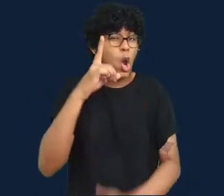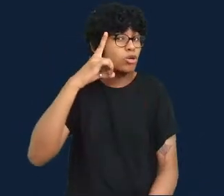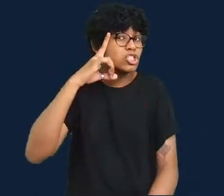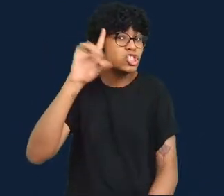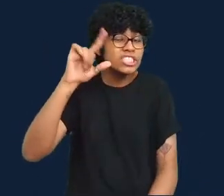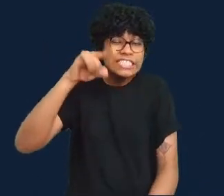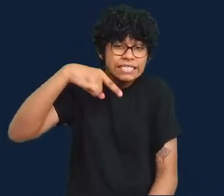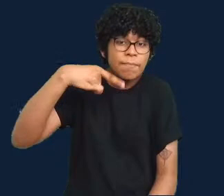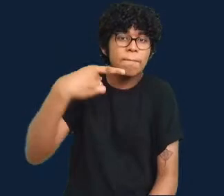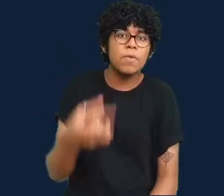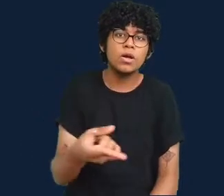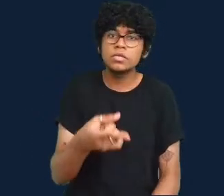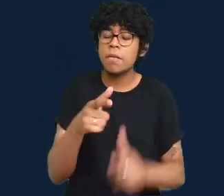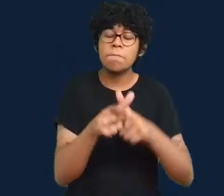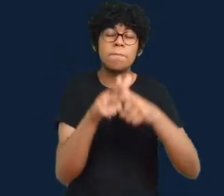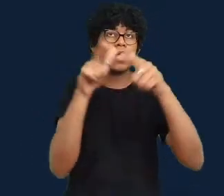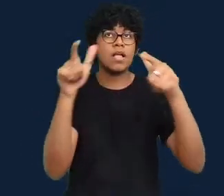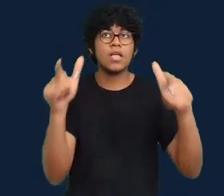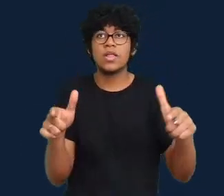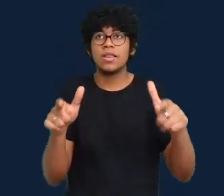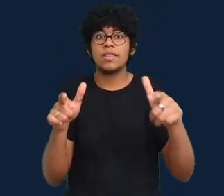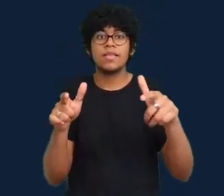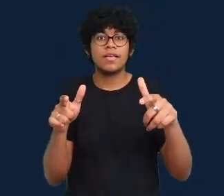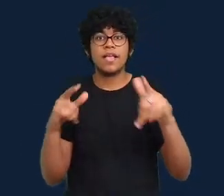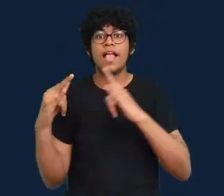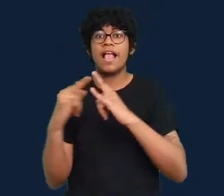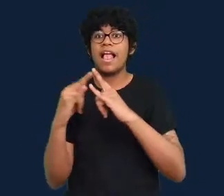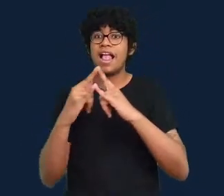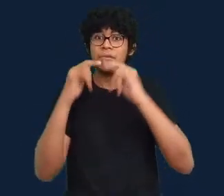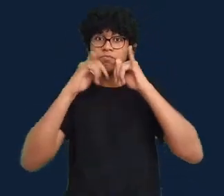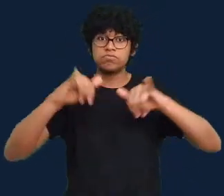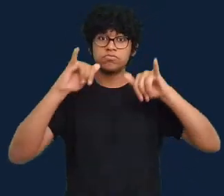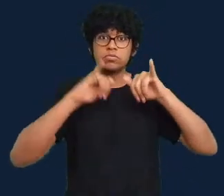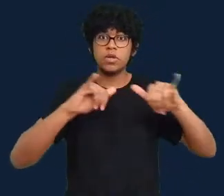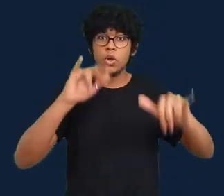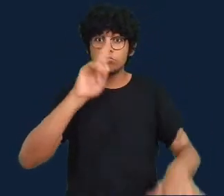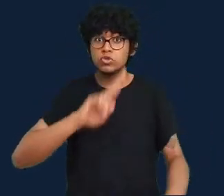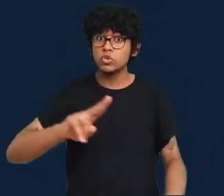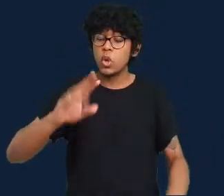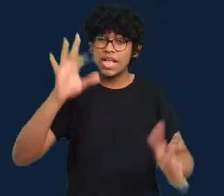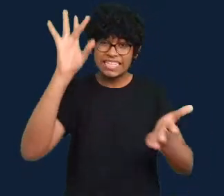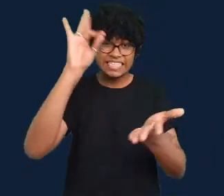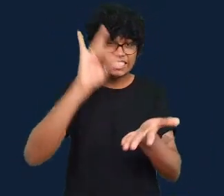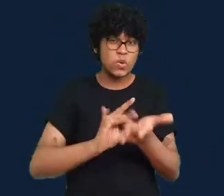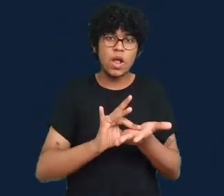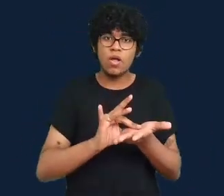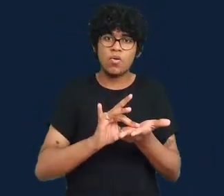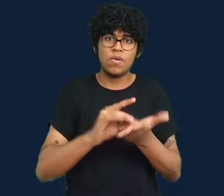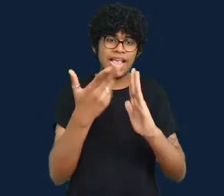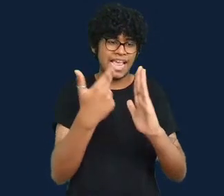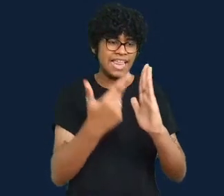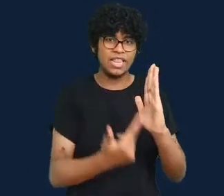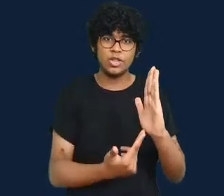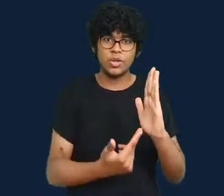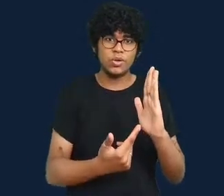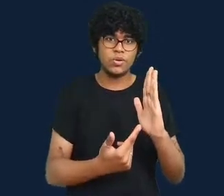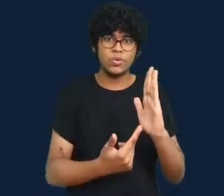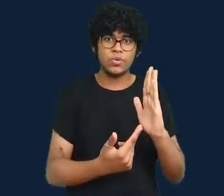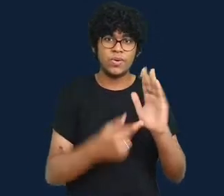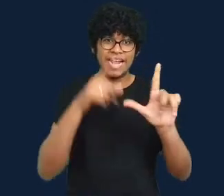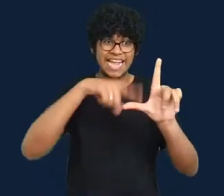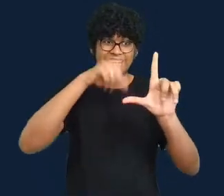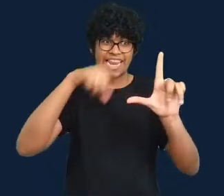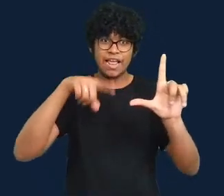same charts from the report because the charts were that good. Not because like the news organization, they, even